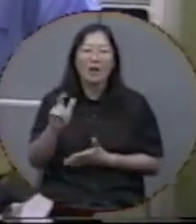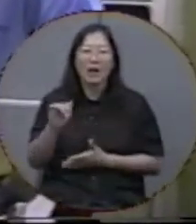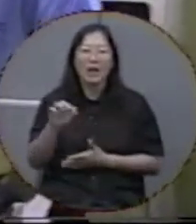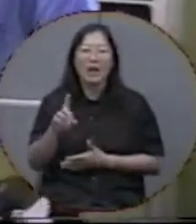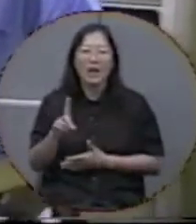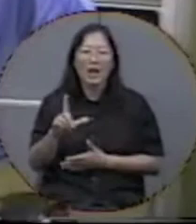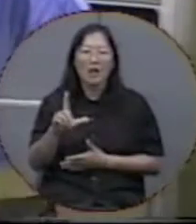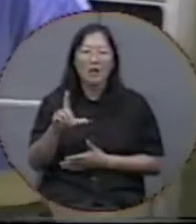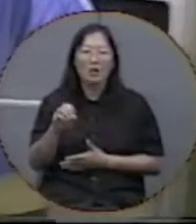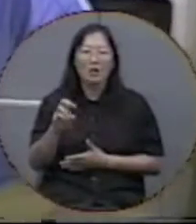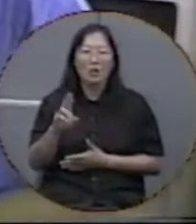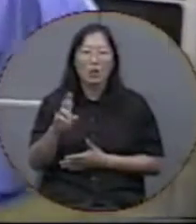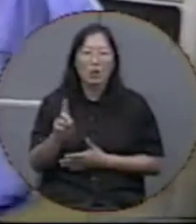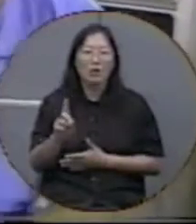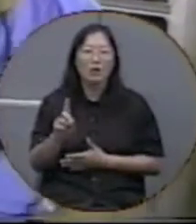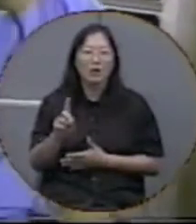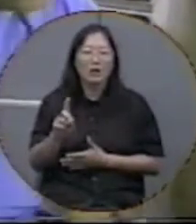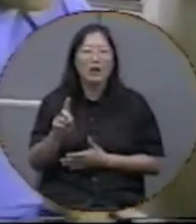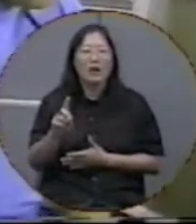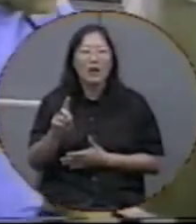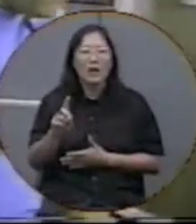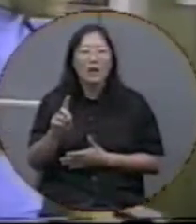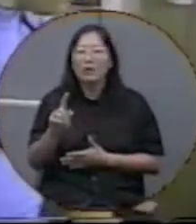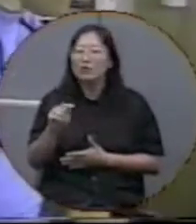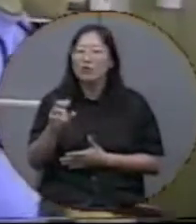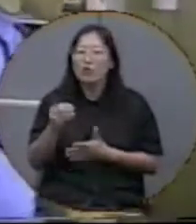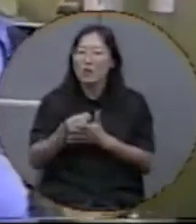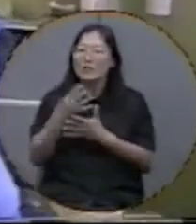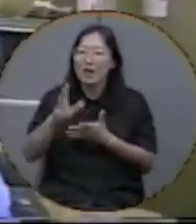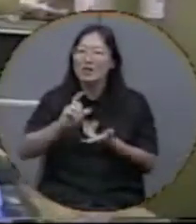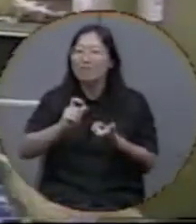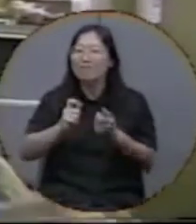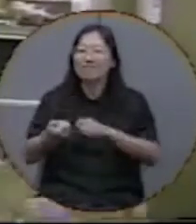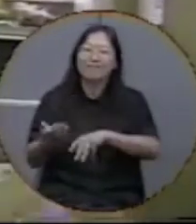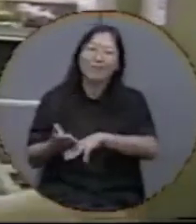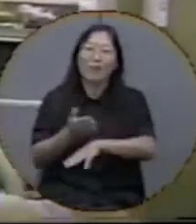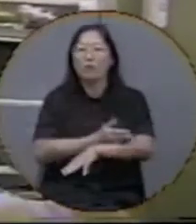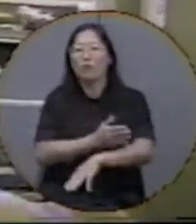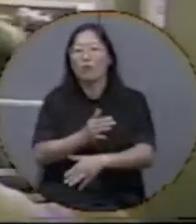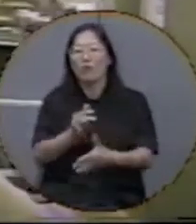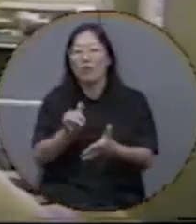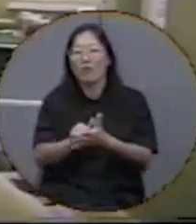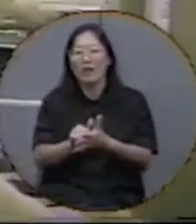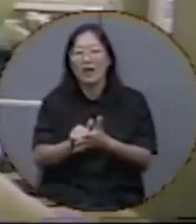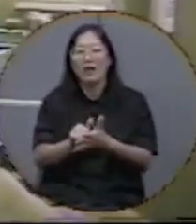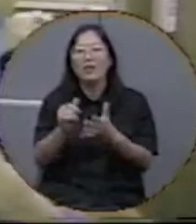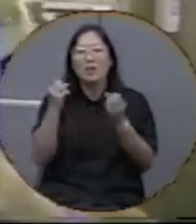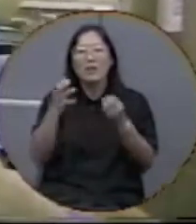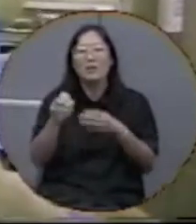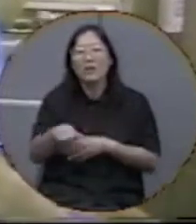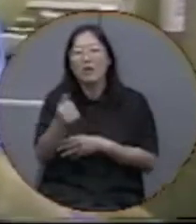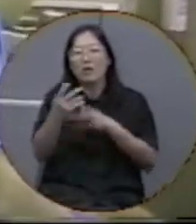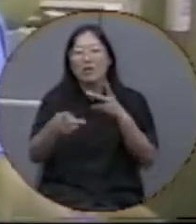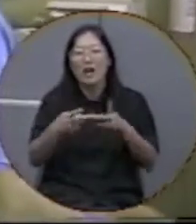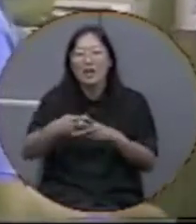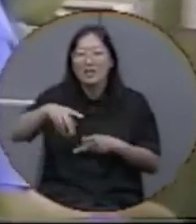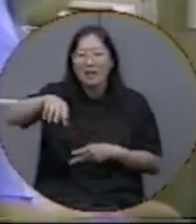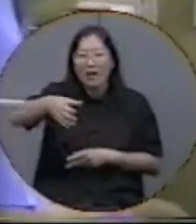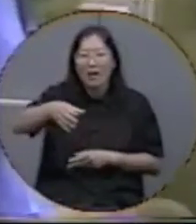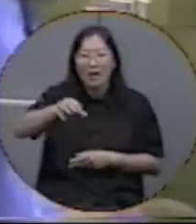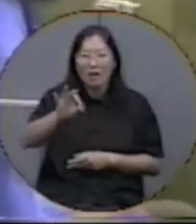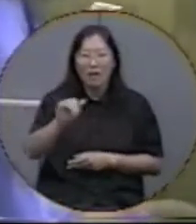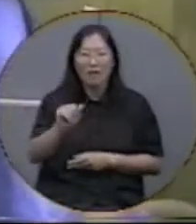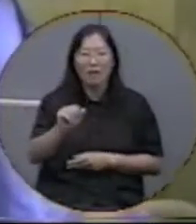landlord, it was just a little too costly to renovate it. There's a lot of other type of faucets that people